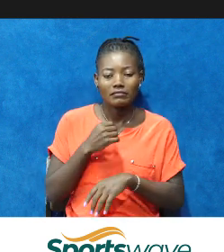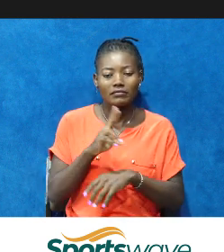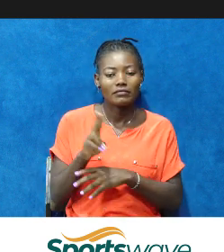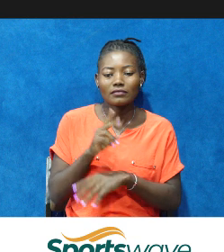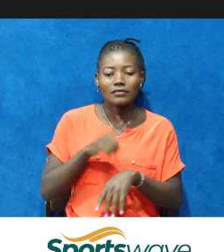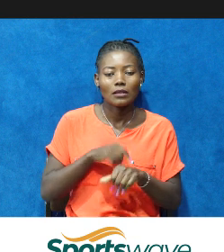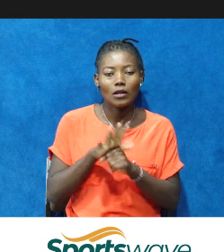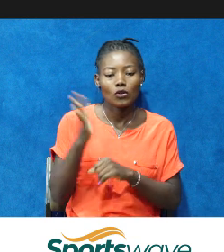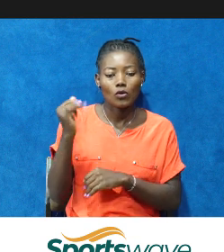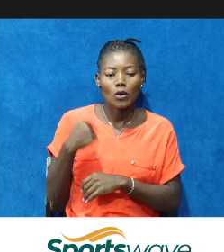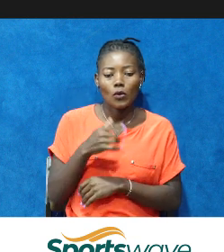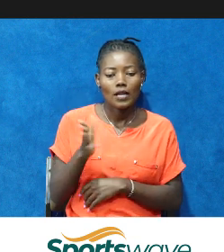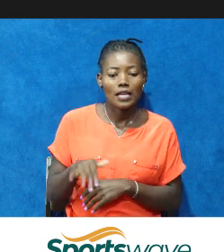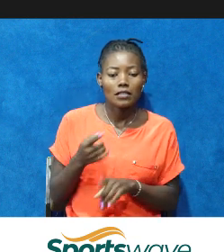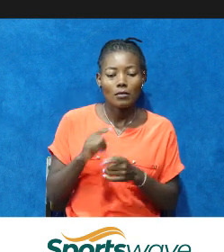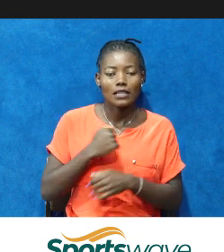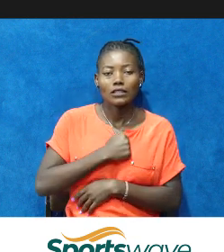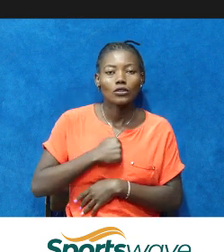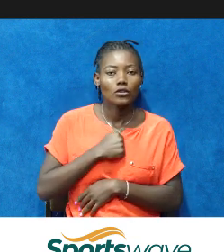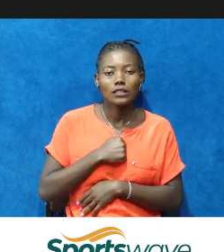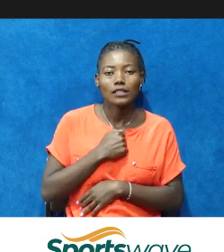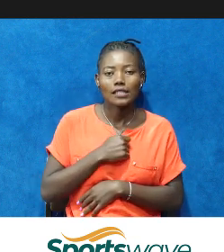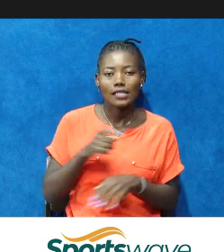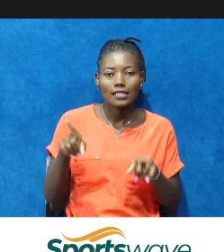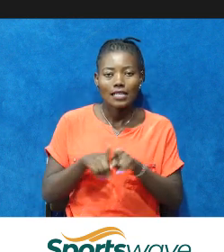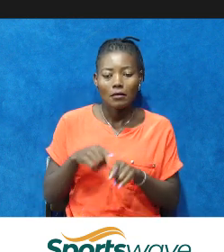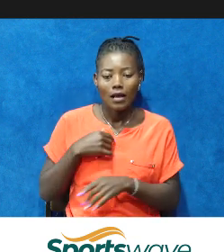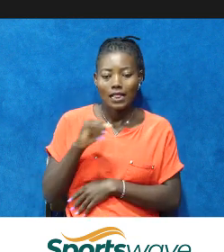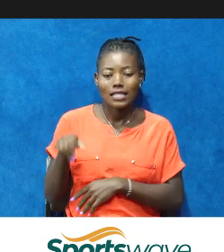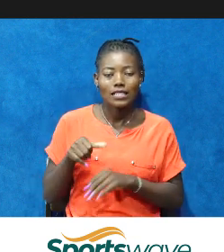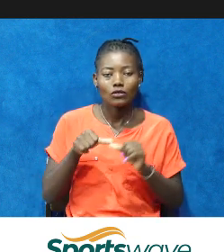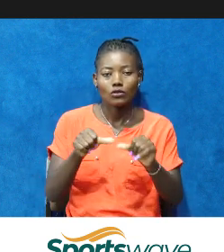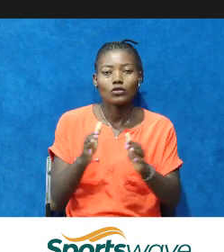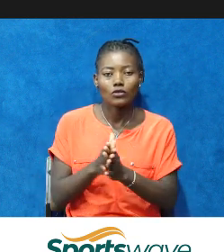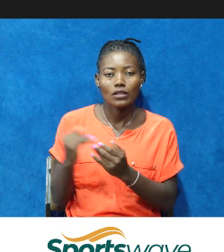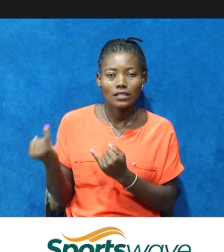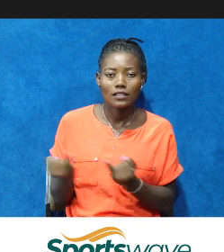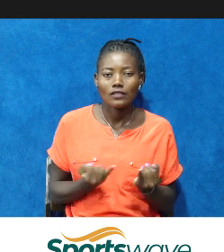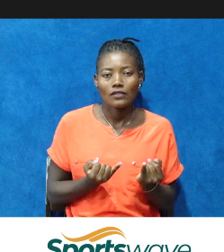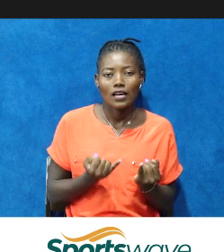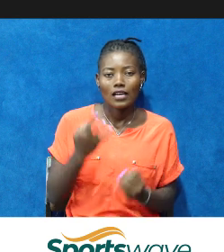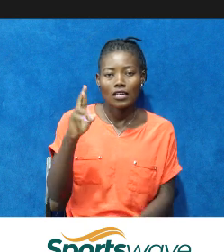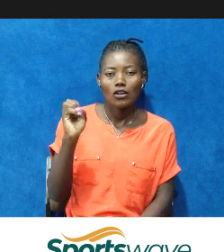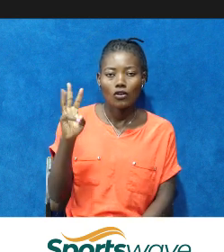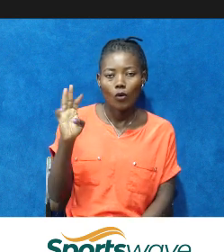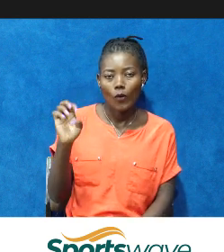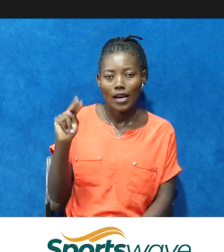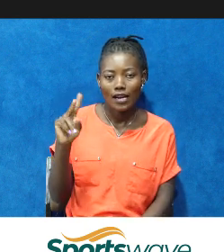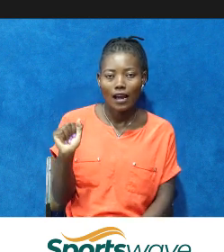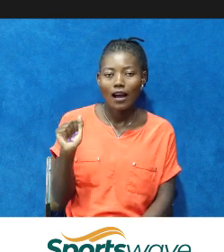Already, we are late on schedule. I'm sorry for that, and I'll just go ahead and invite Rowena, who